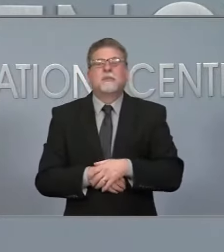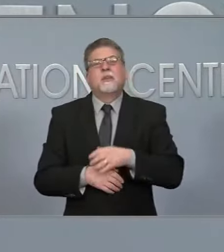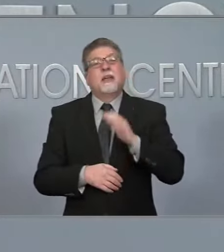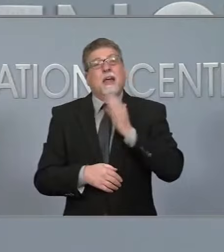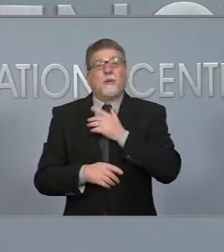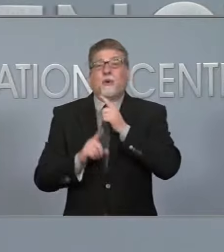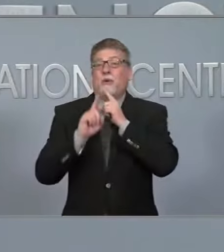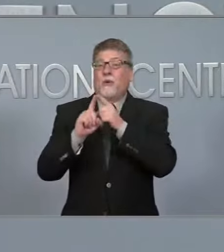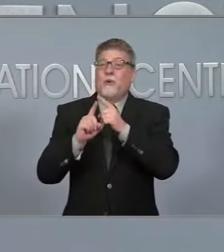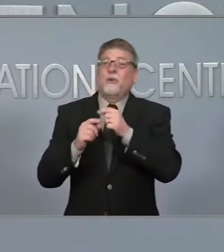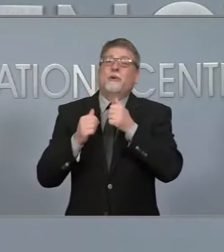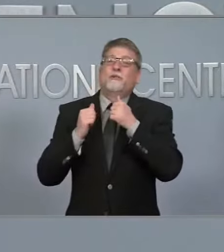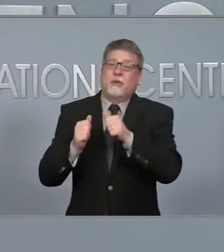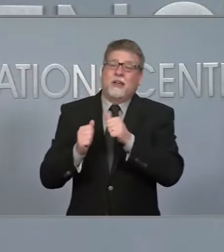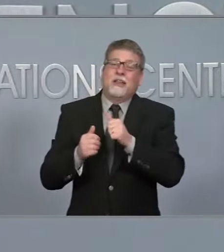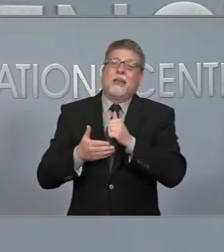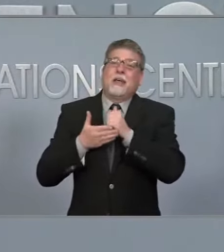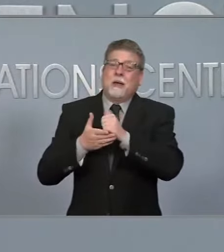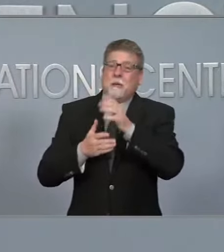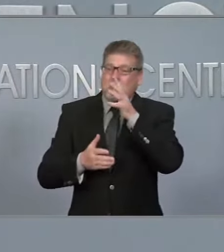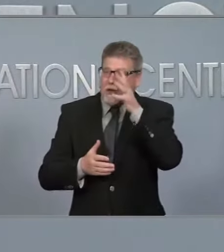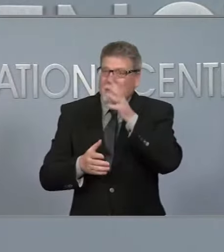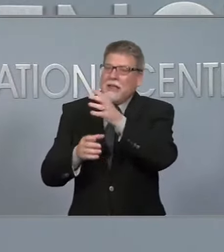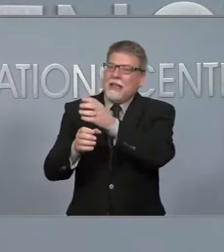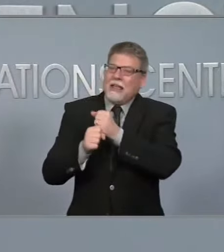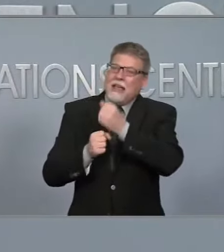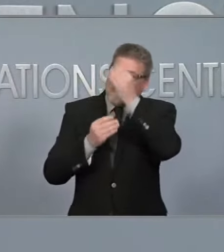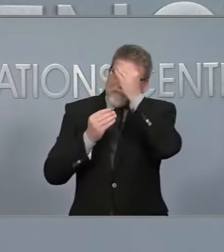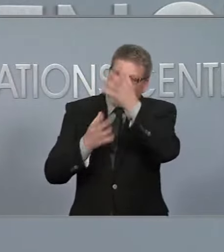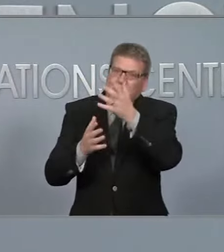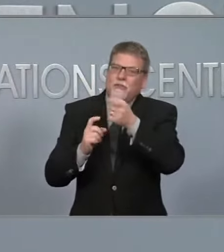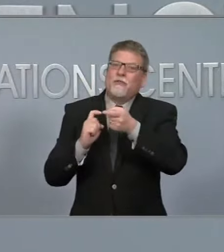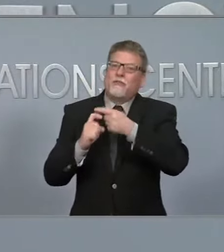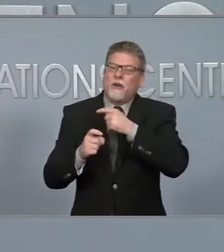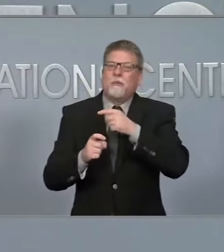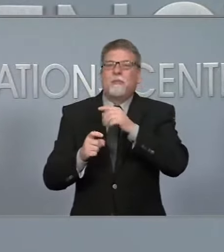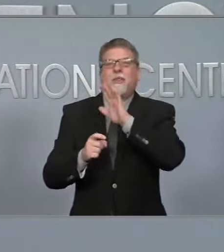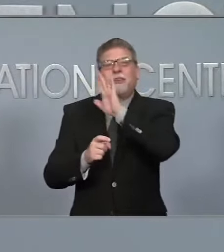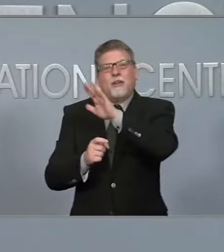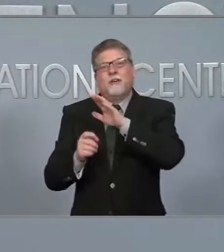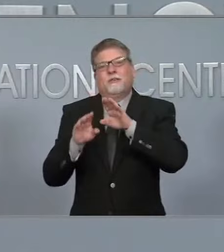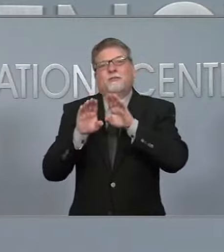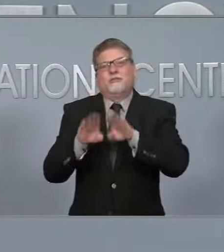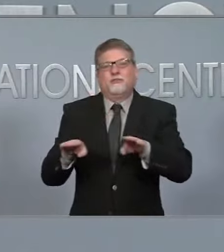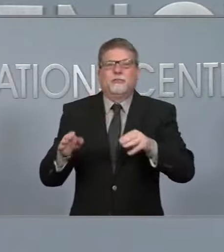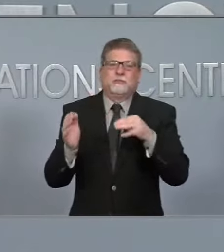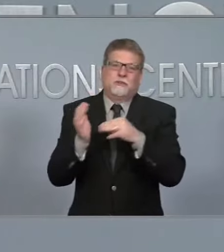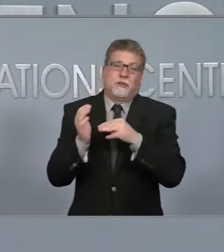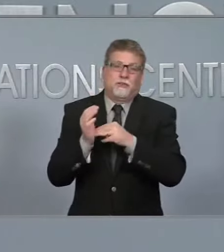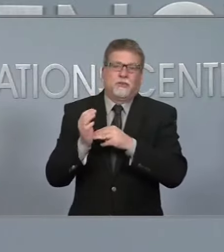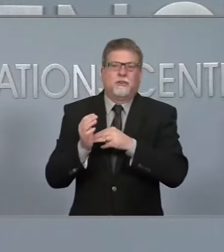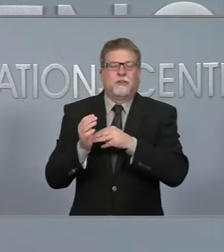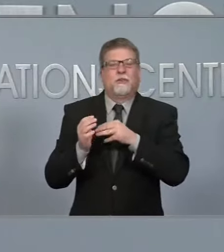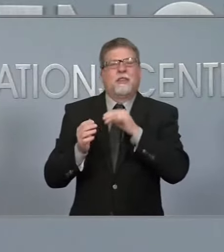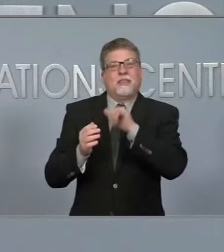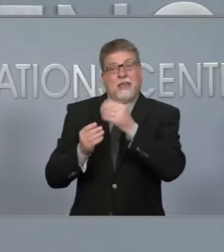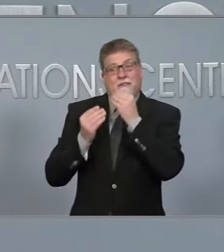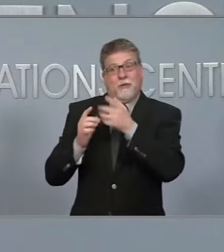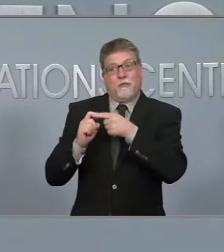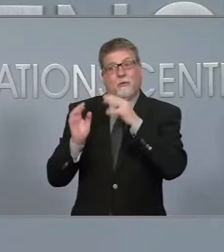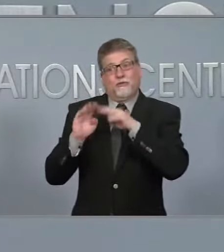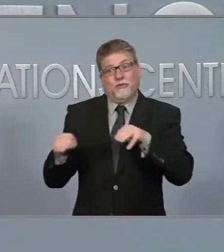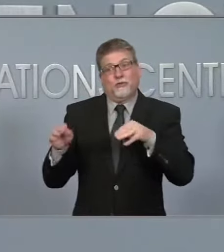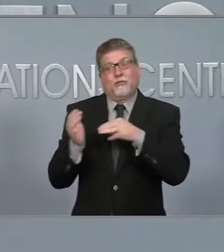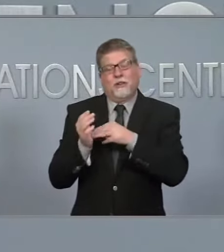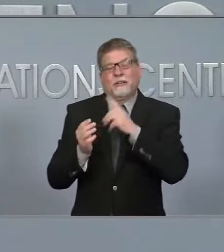that information from trusted sources, and one of the main trusted sources is pediatricians, and so we are providing that information. It is really important in that age